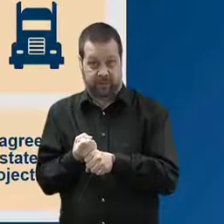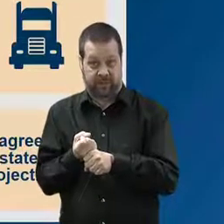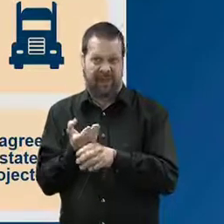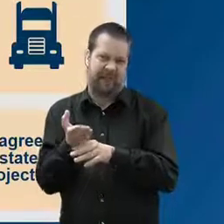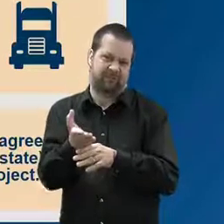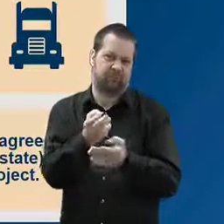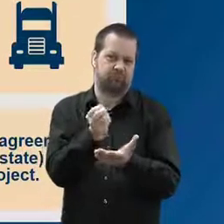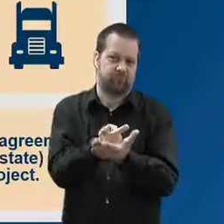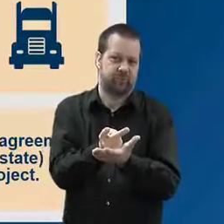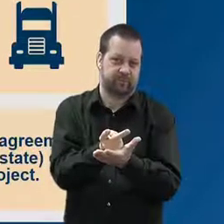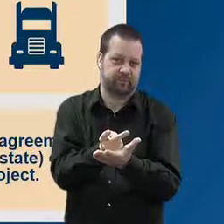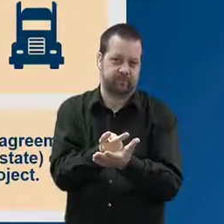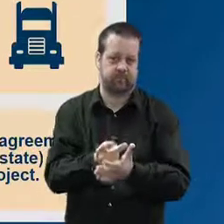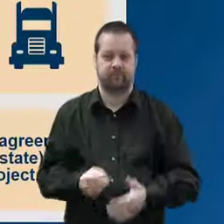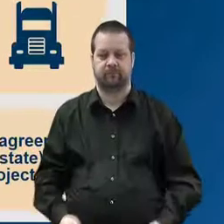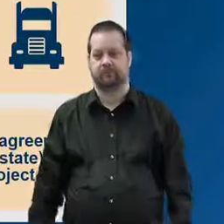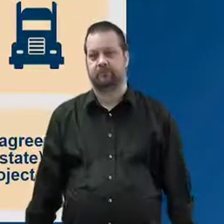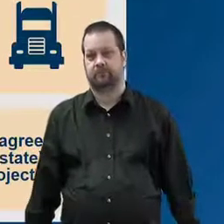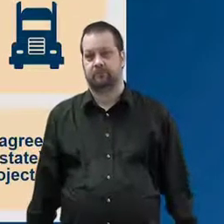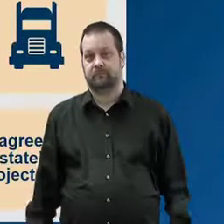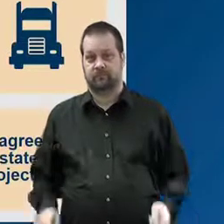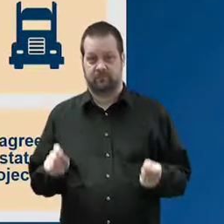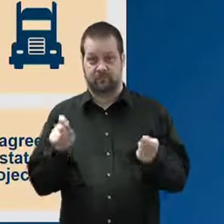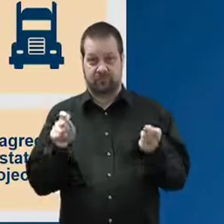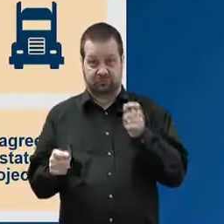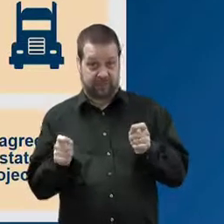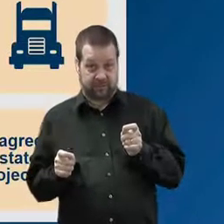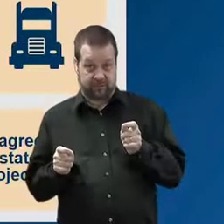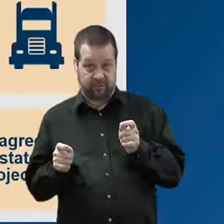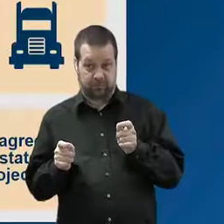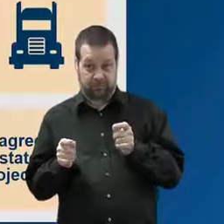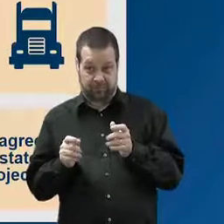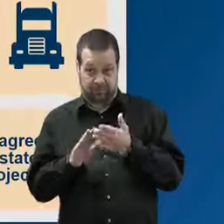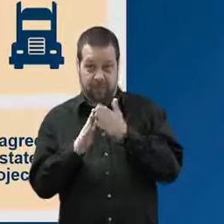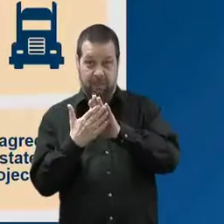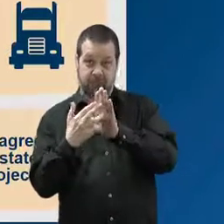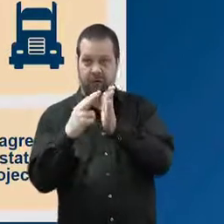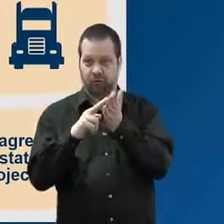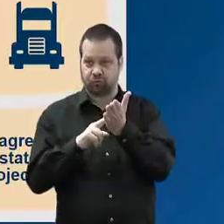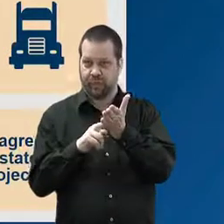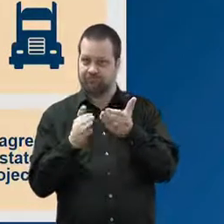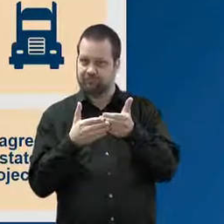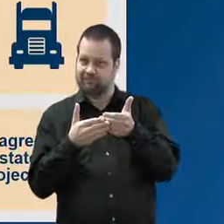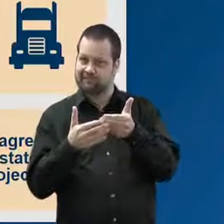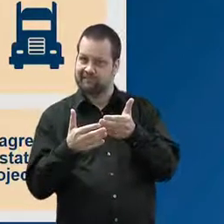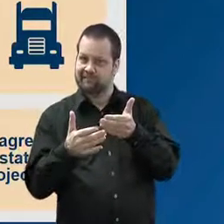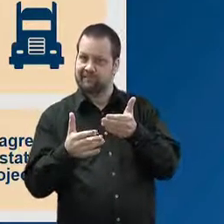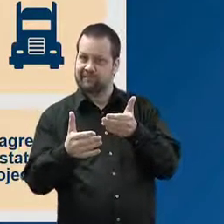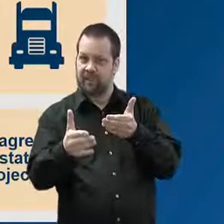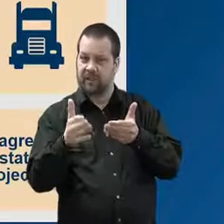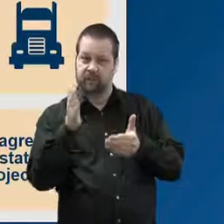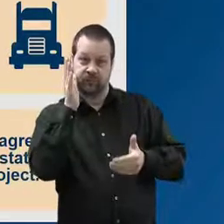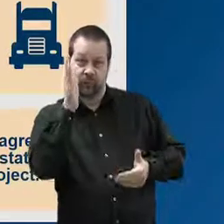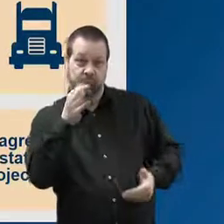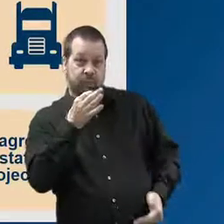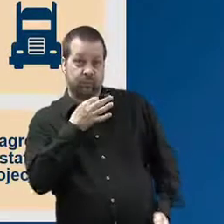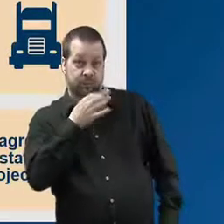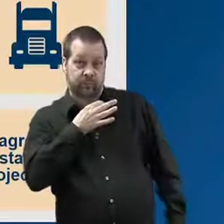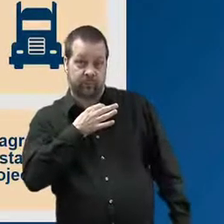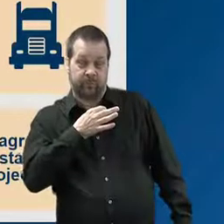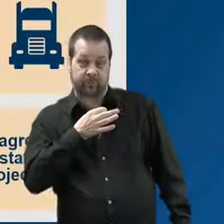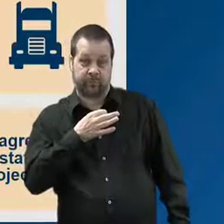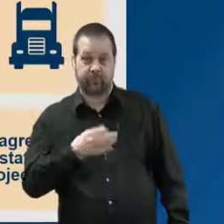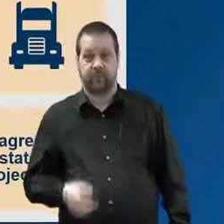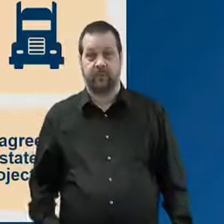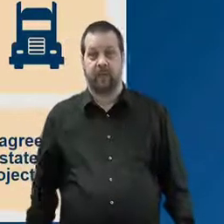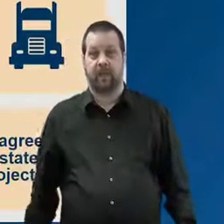are the changes you can expect to go to contract in the near future. It is multimodal, which means that